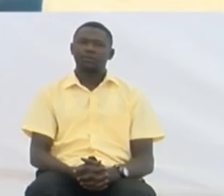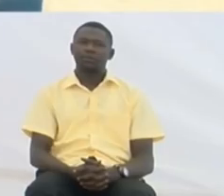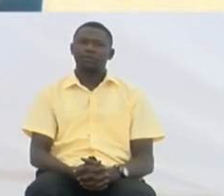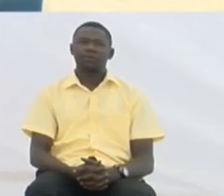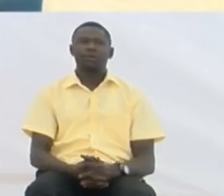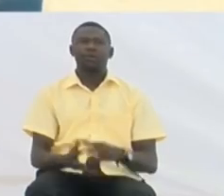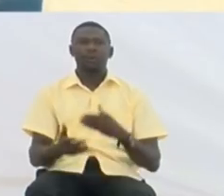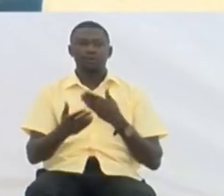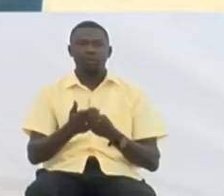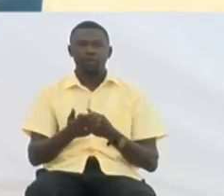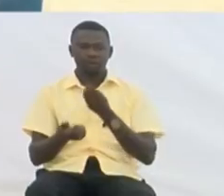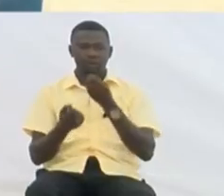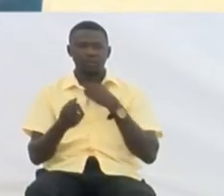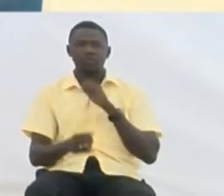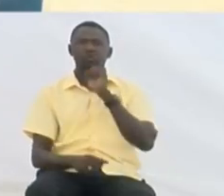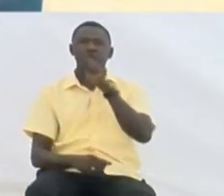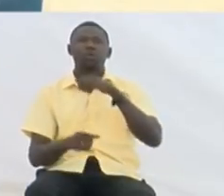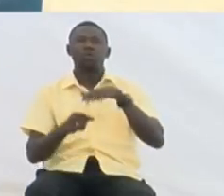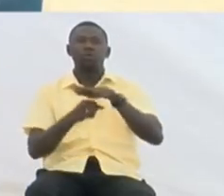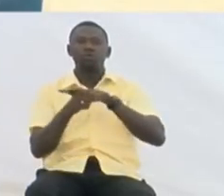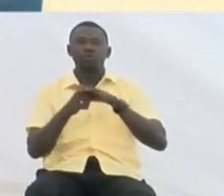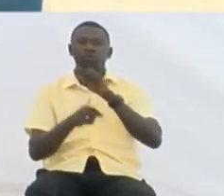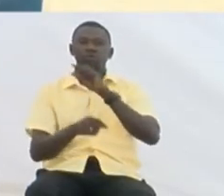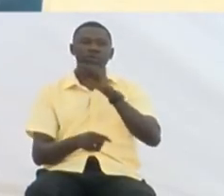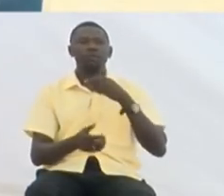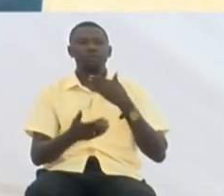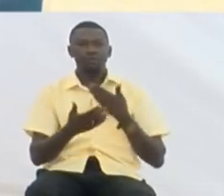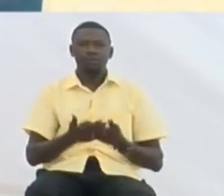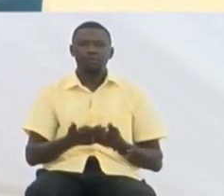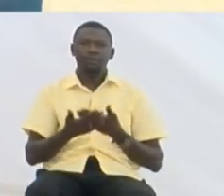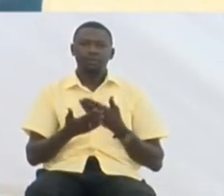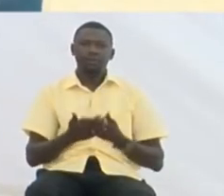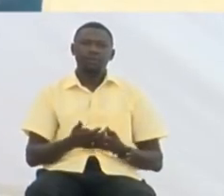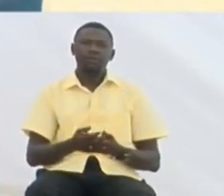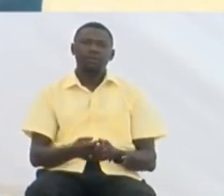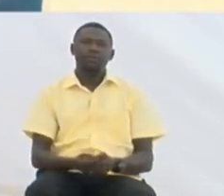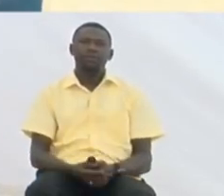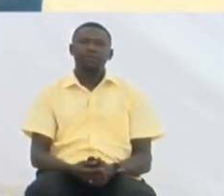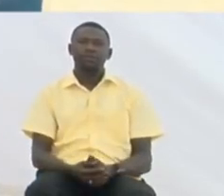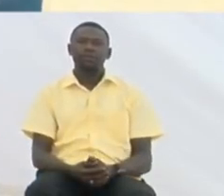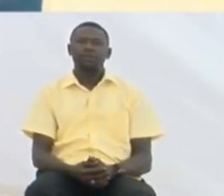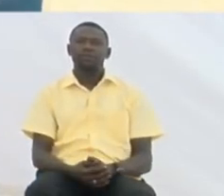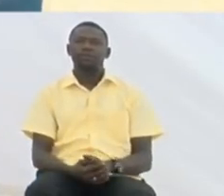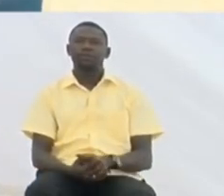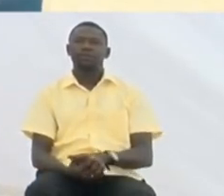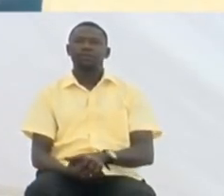Kindly tell us your full names, please. Ito Fonyembang.